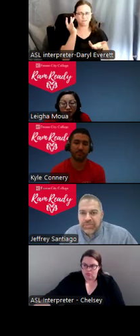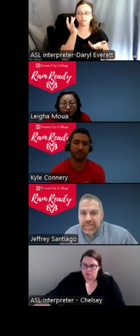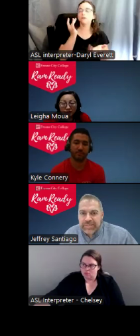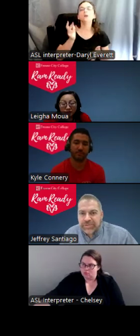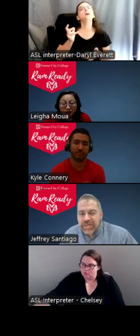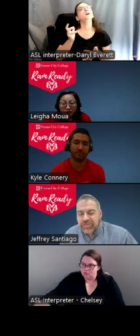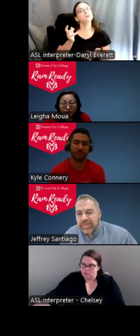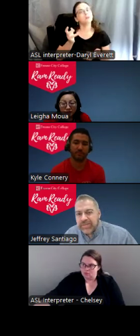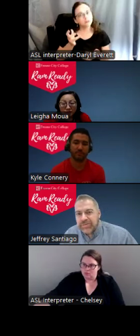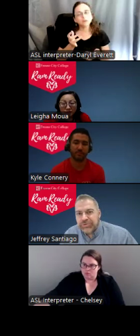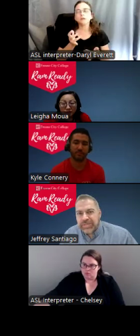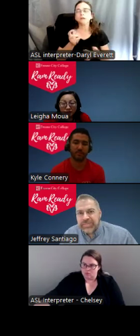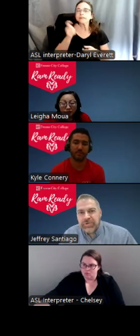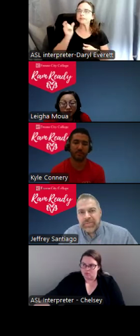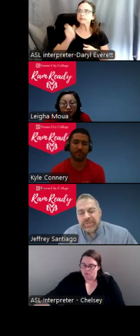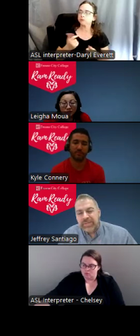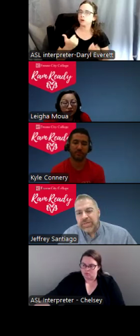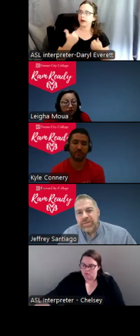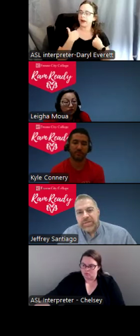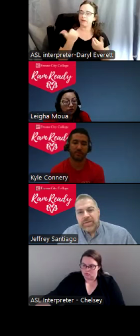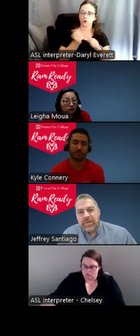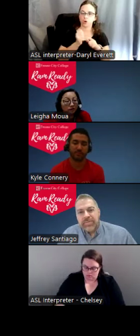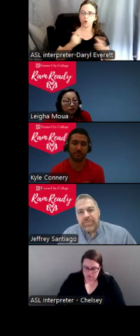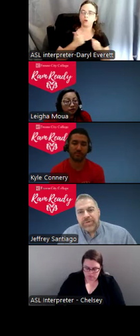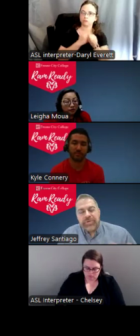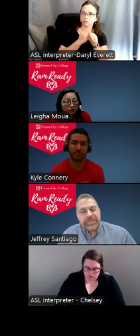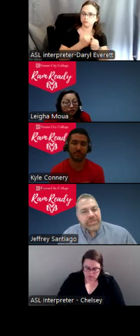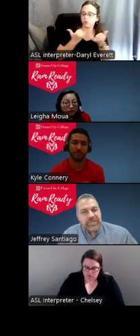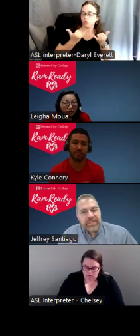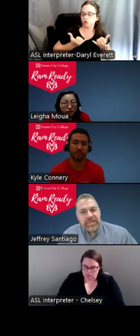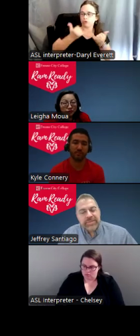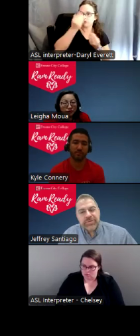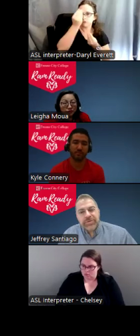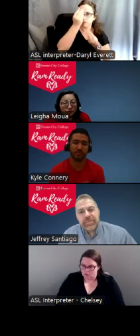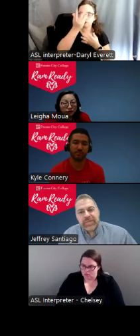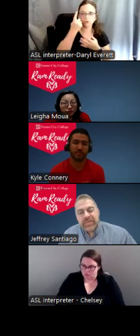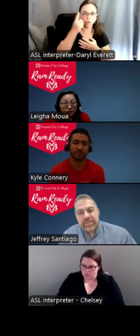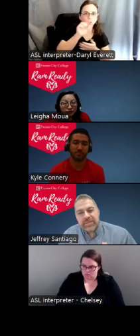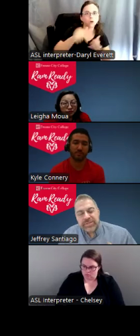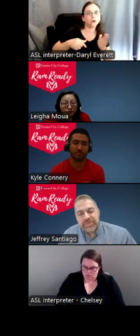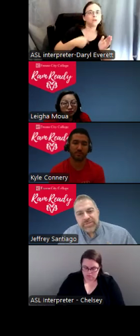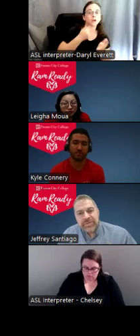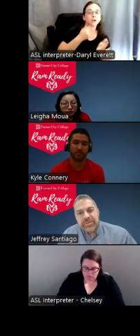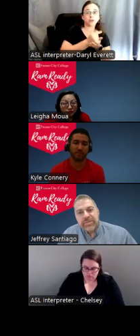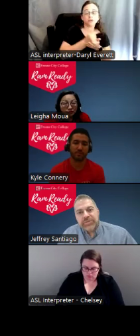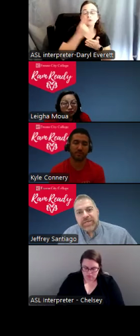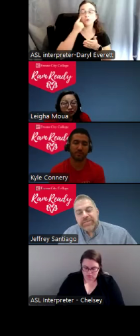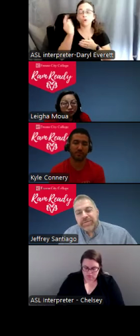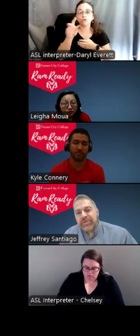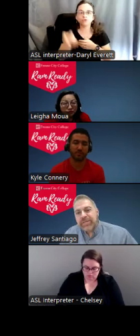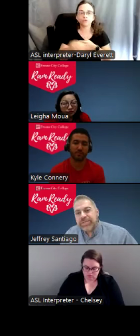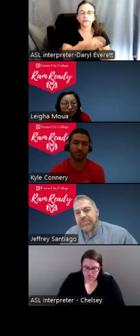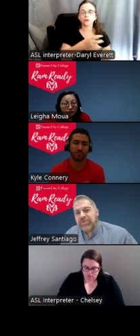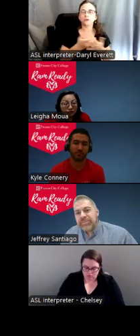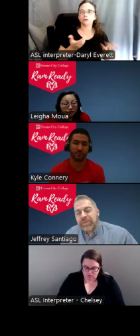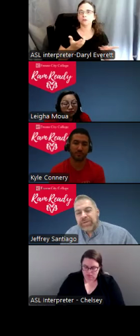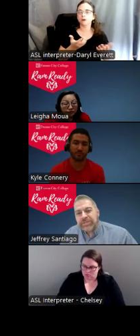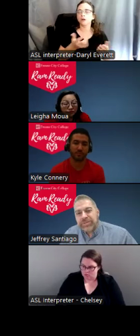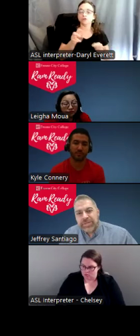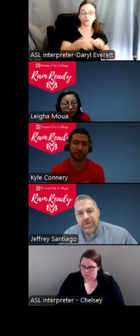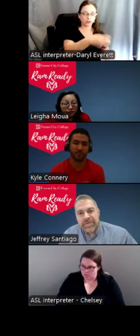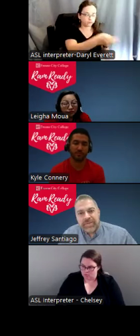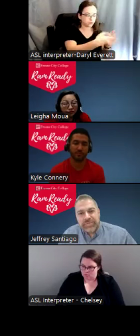for graduation and transfer, because those transfer requirements they're always changing, and so there could be an additional transfer and graduation